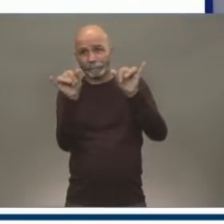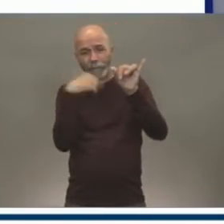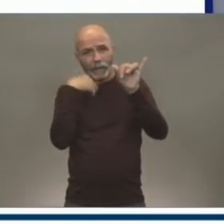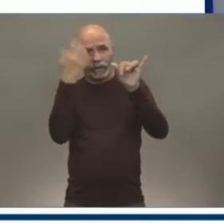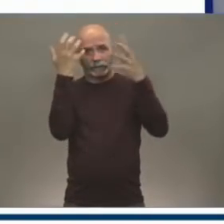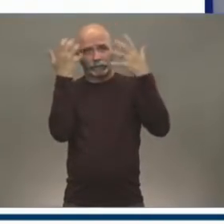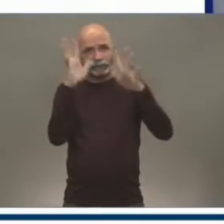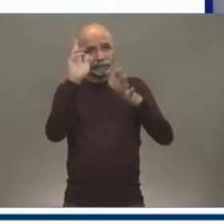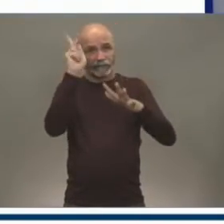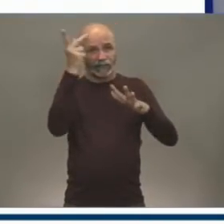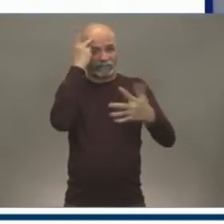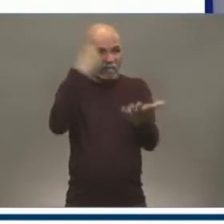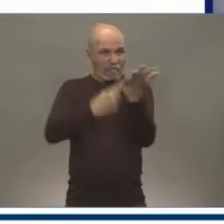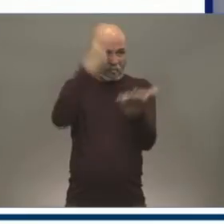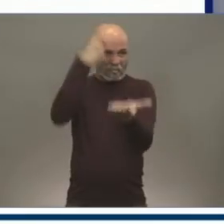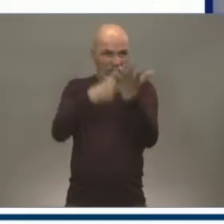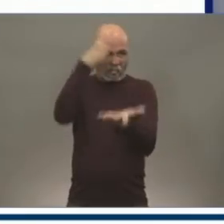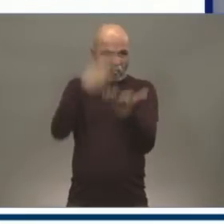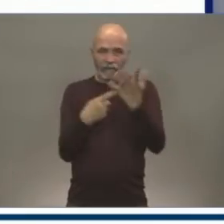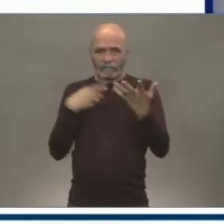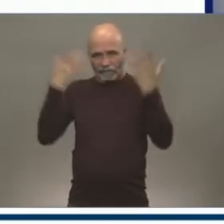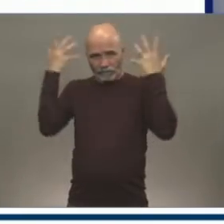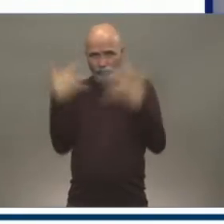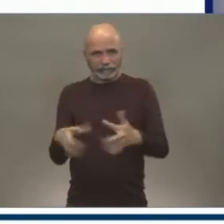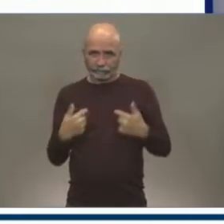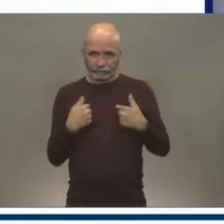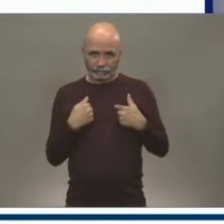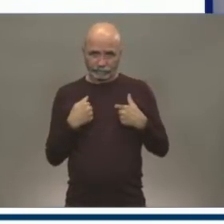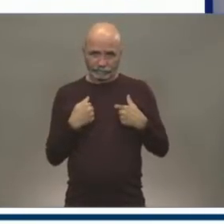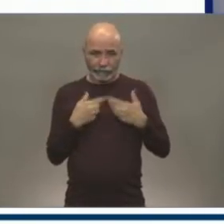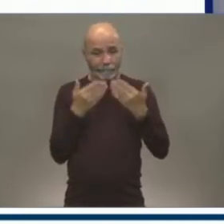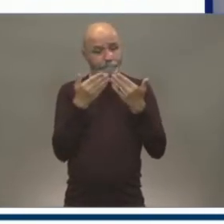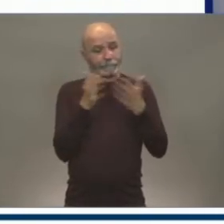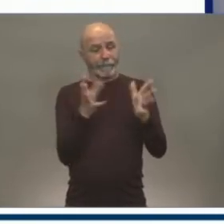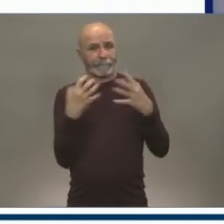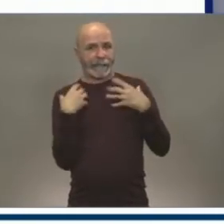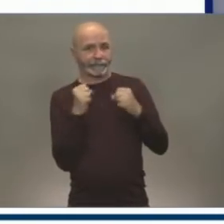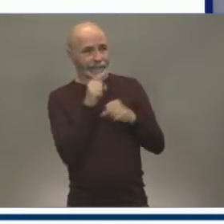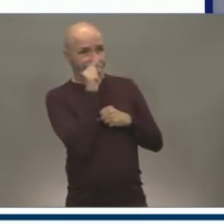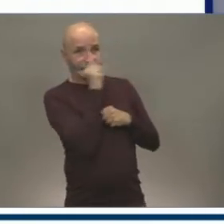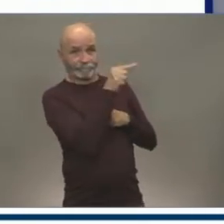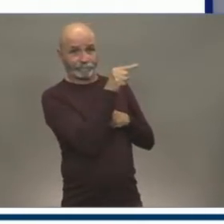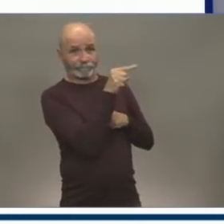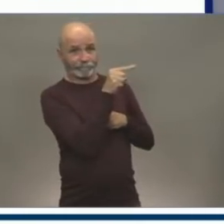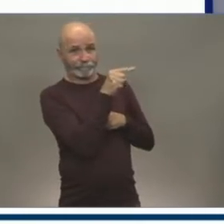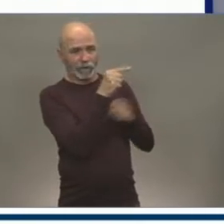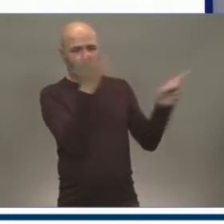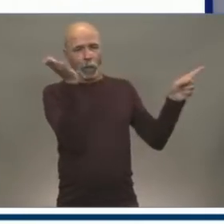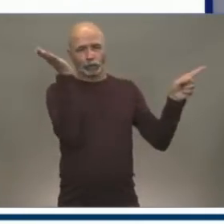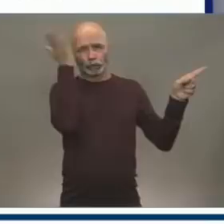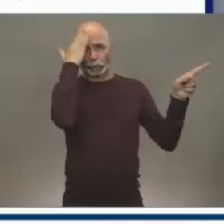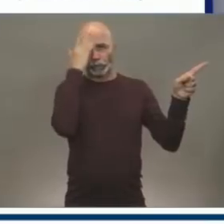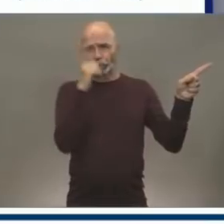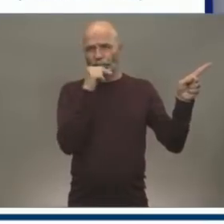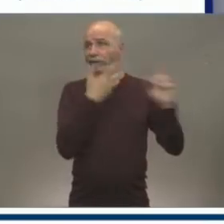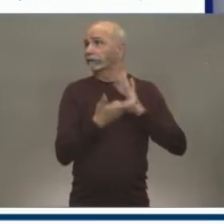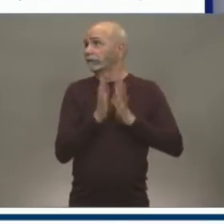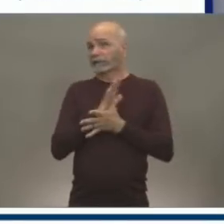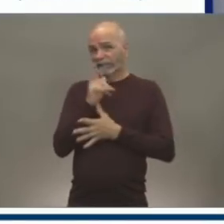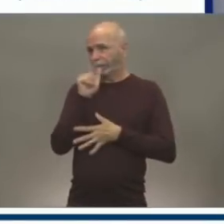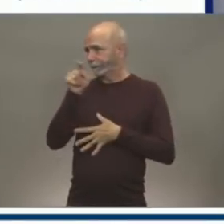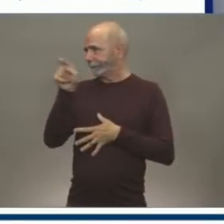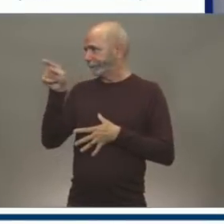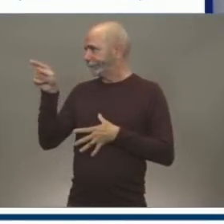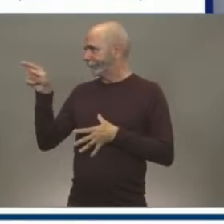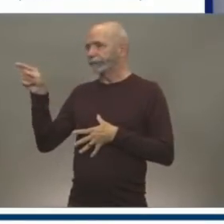health. They know the science behind how we should prioritize this. I